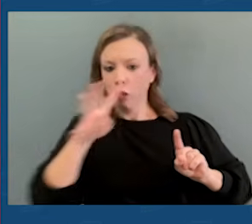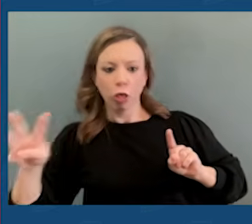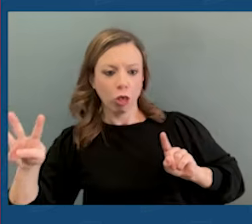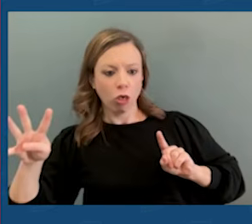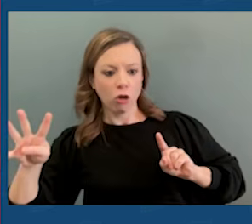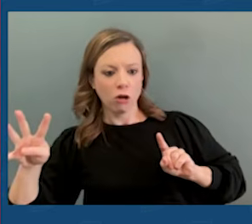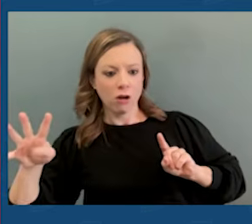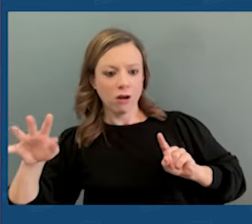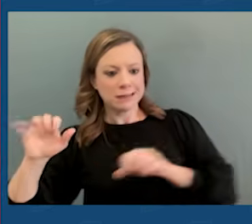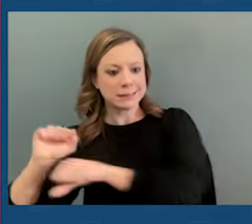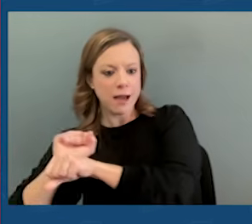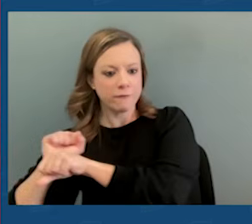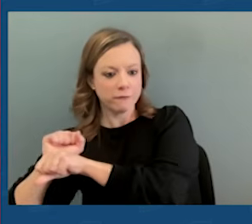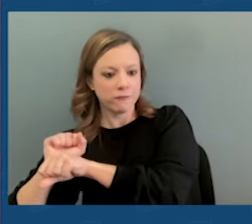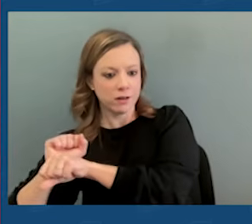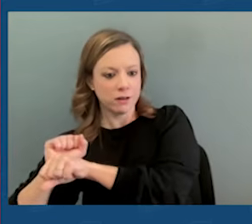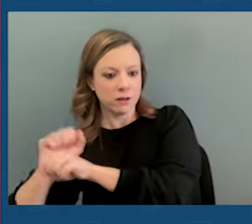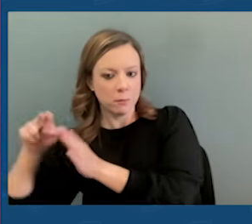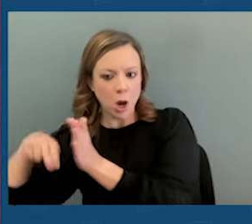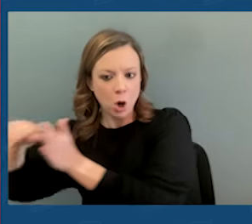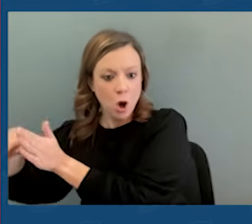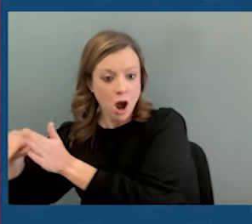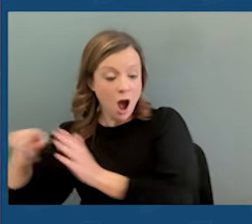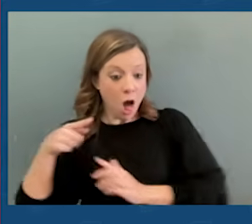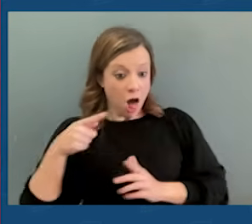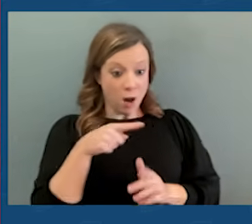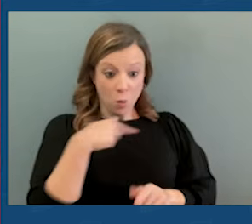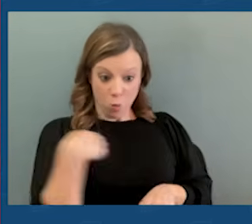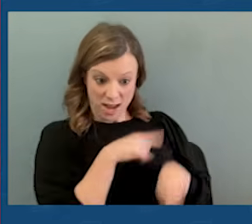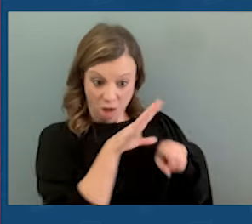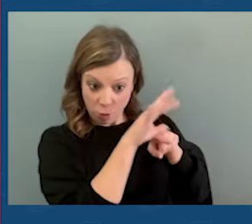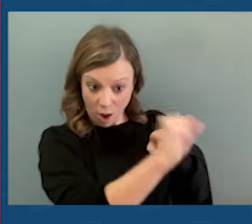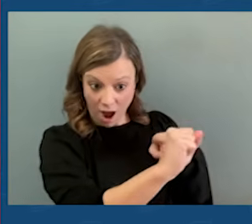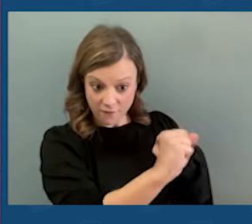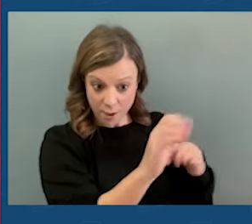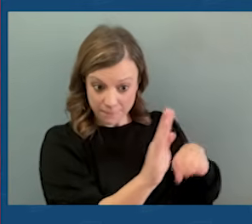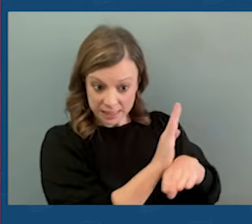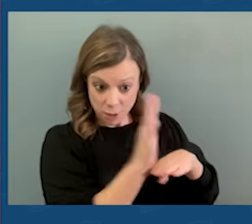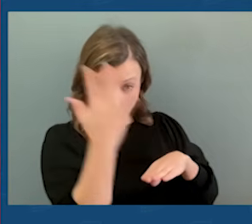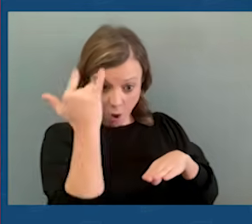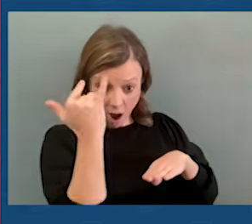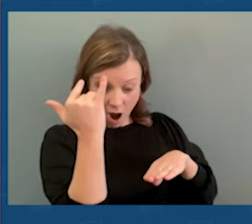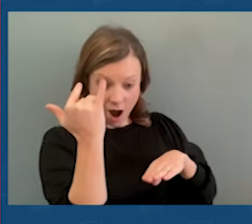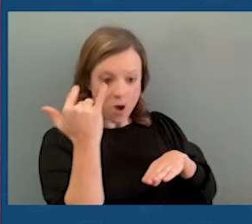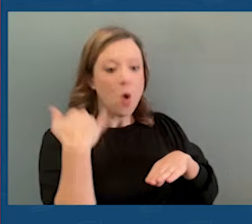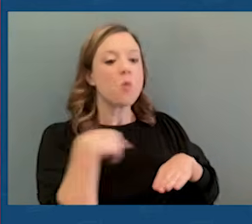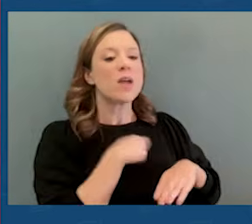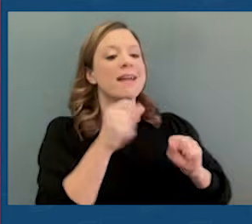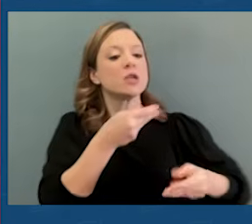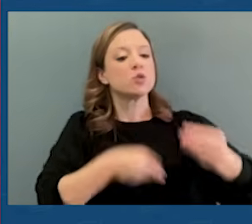they thrived because they can trade in commodities that were produced by slaves.